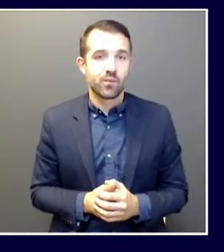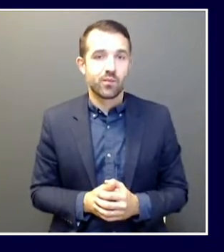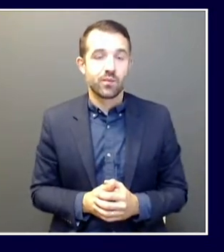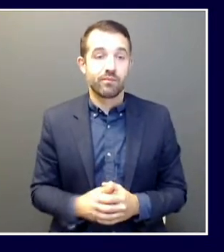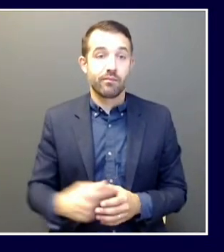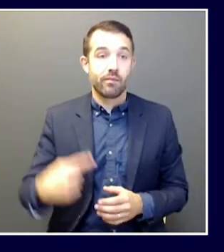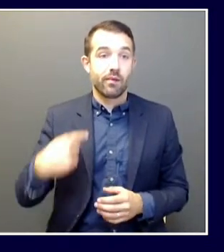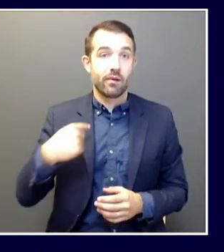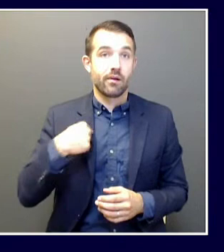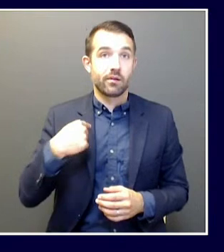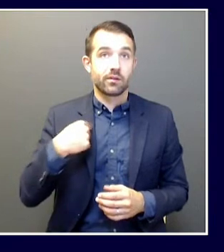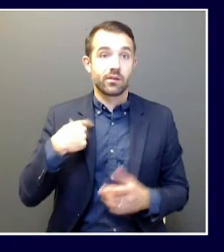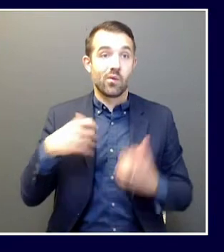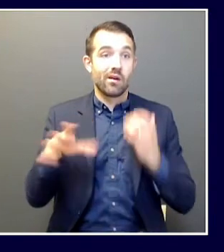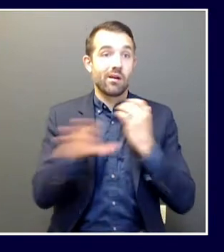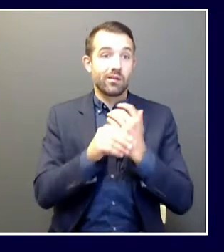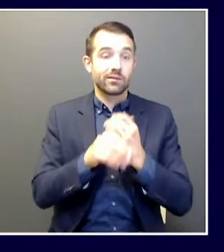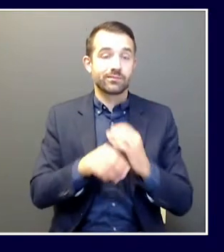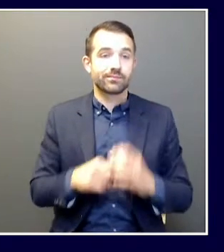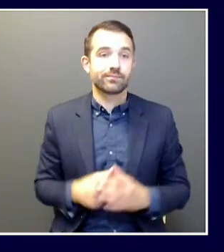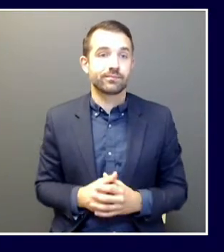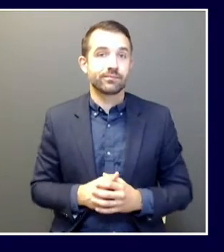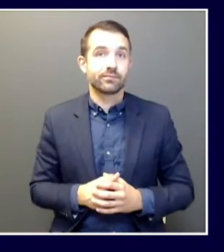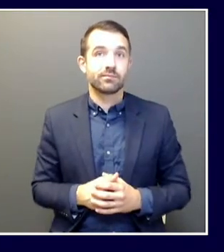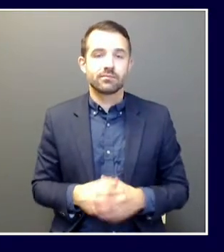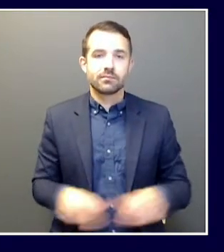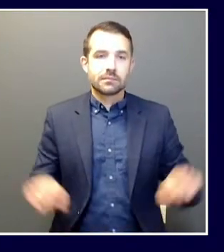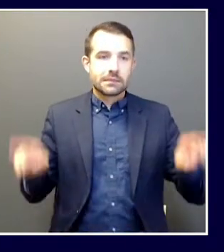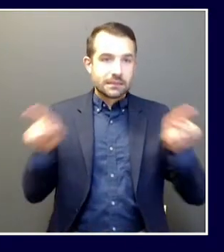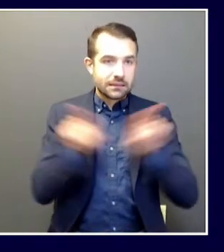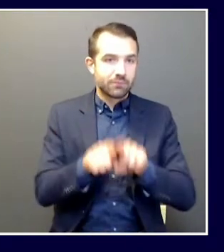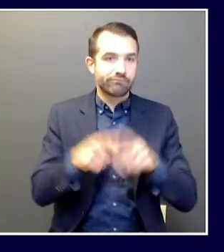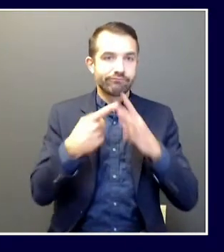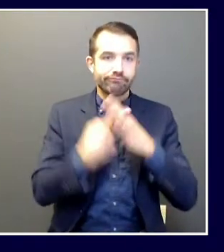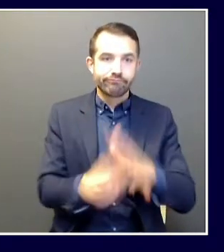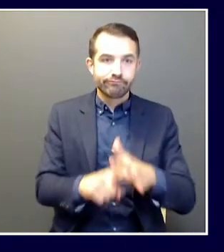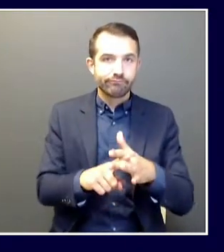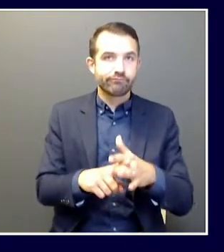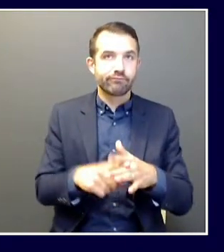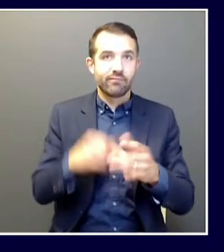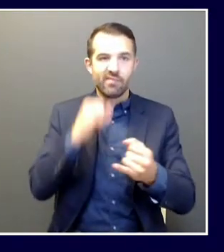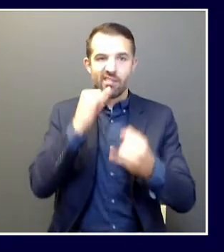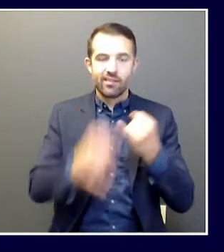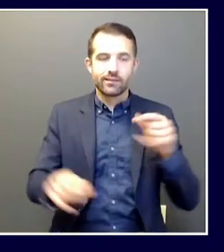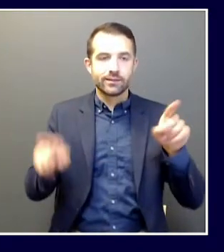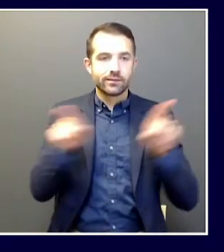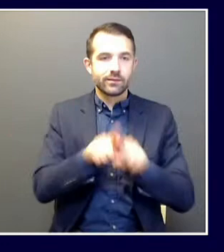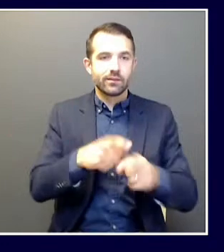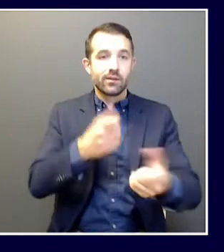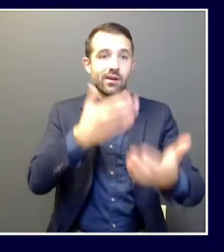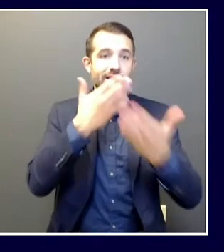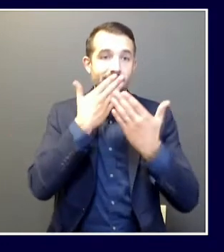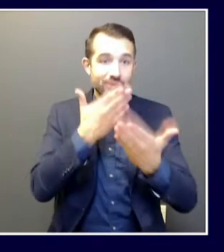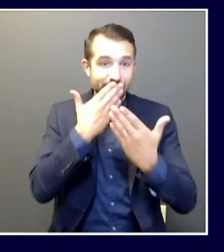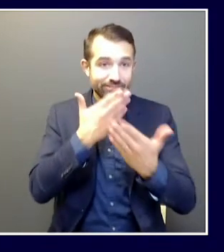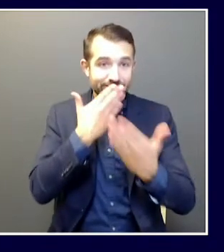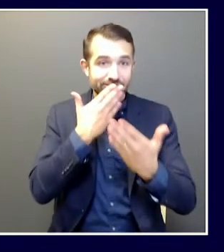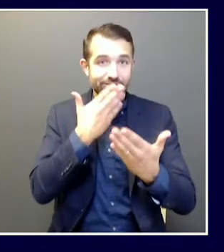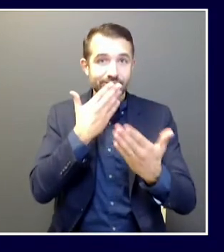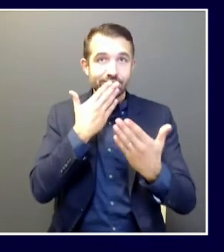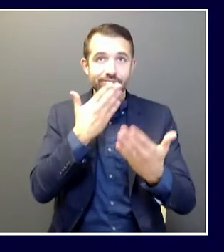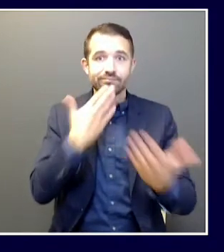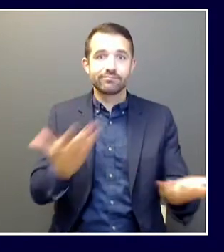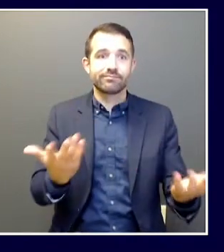again by noting what I mentioned at the top, which is to thank everyone. We are about 6 minutes away from our 200th